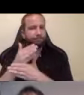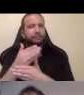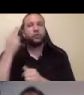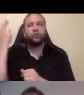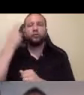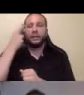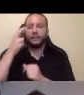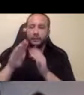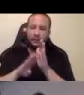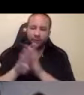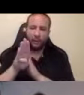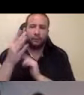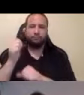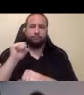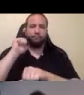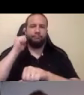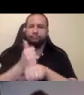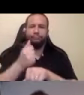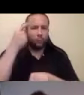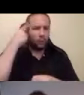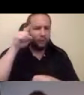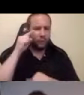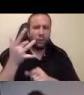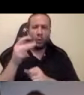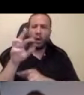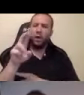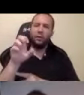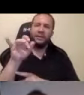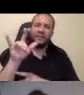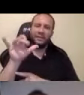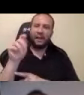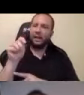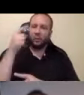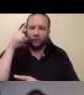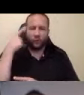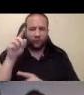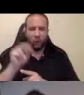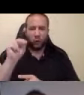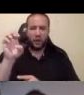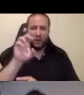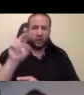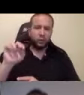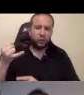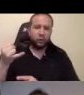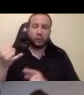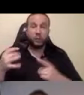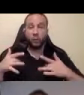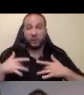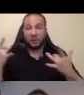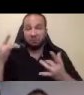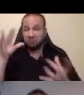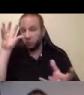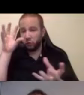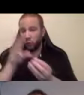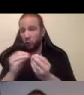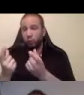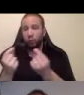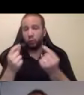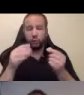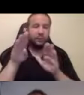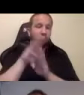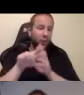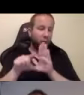build resilience. What is resilience anyway? What we've heard so far, what we've been up to so far, and how you can